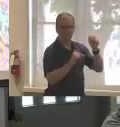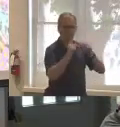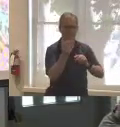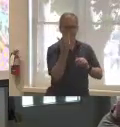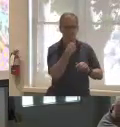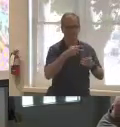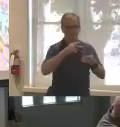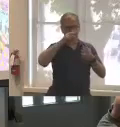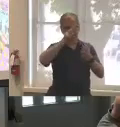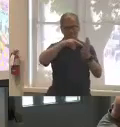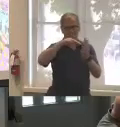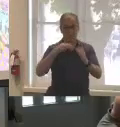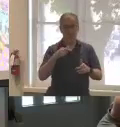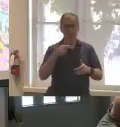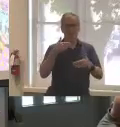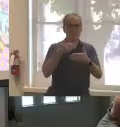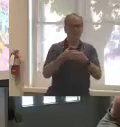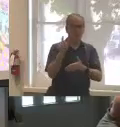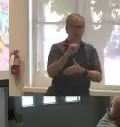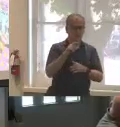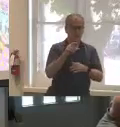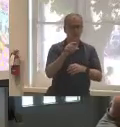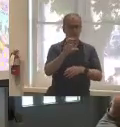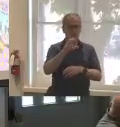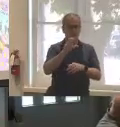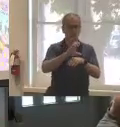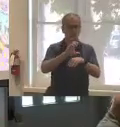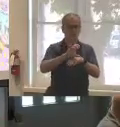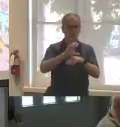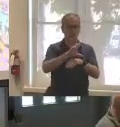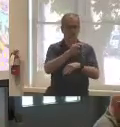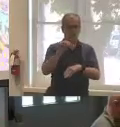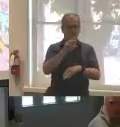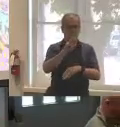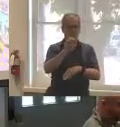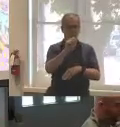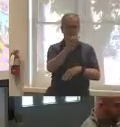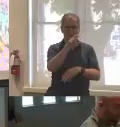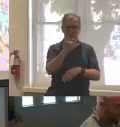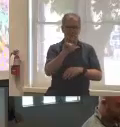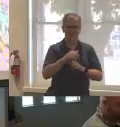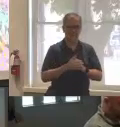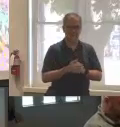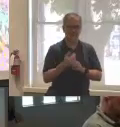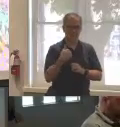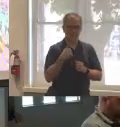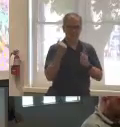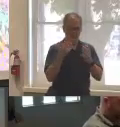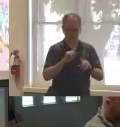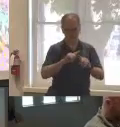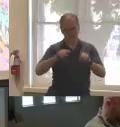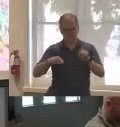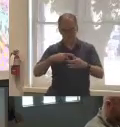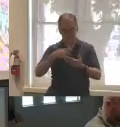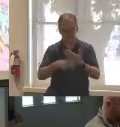the neighborhood of like Church and Wesley, definitely pay us a visit, because we do have lots of programs, including youth programs. And